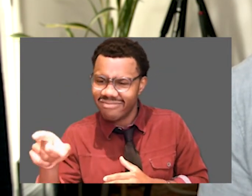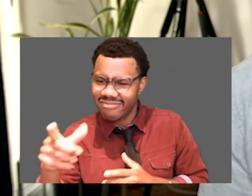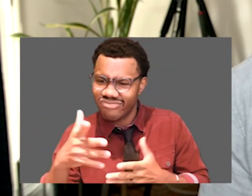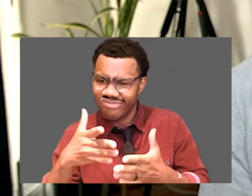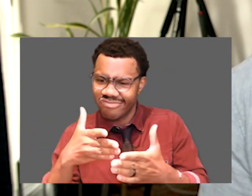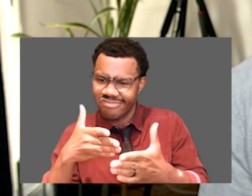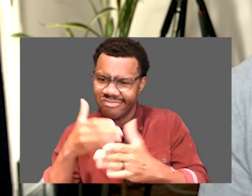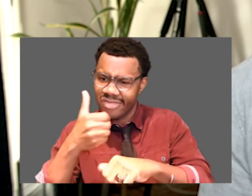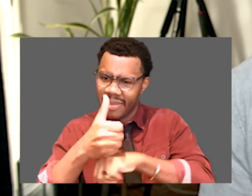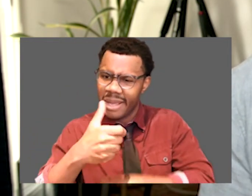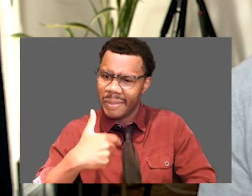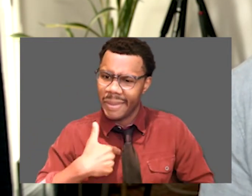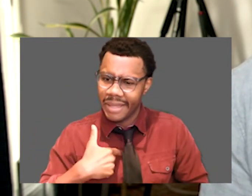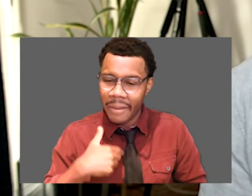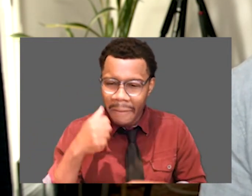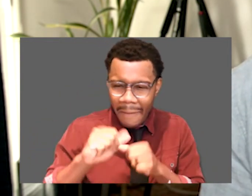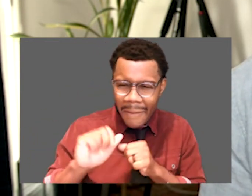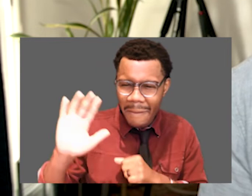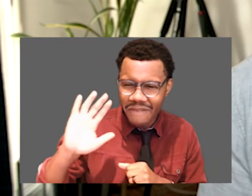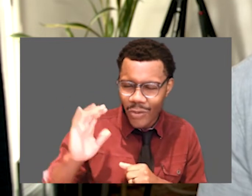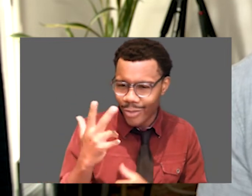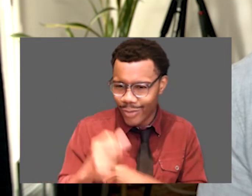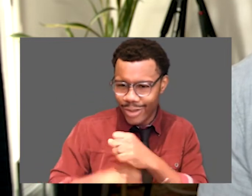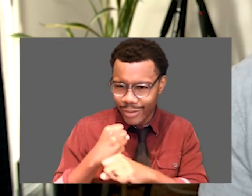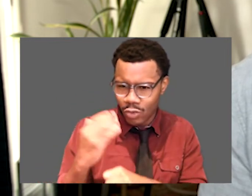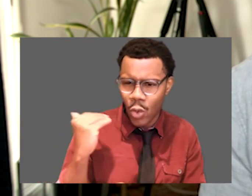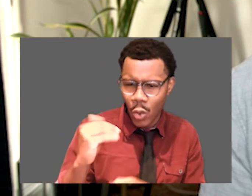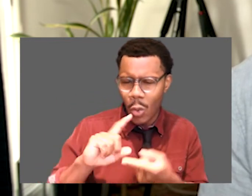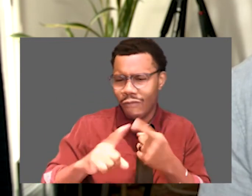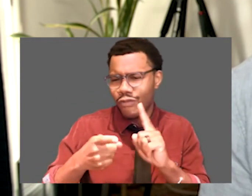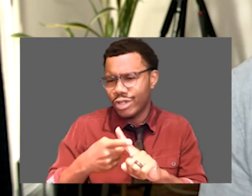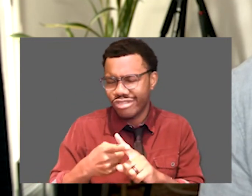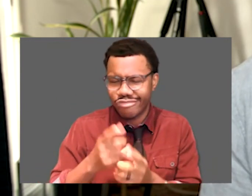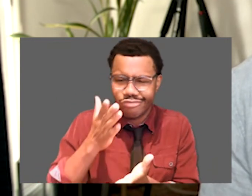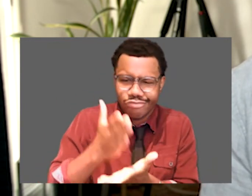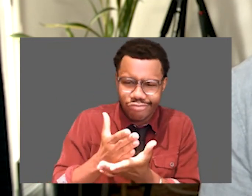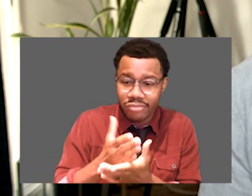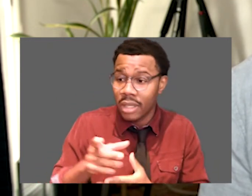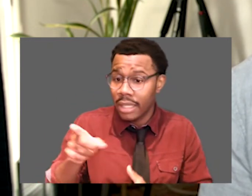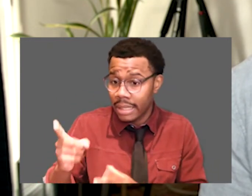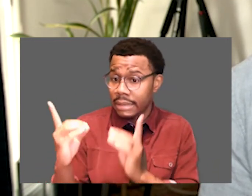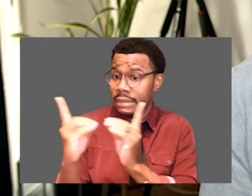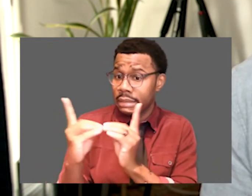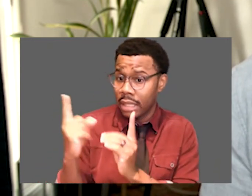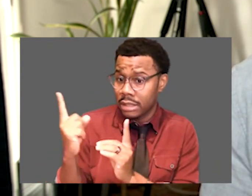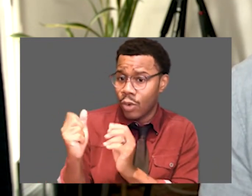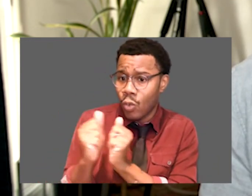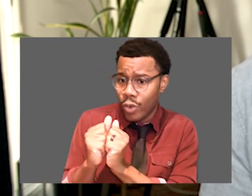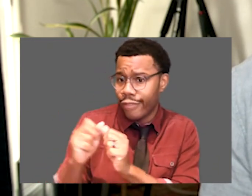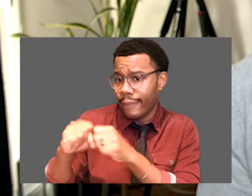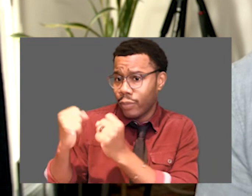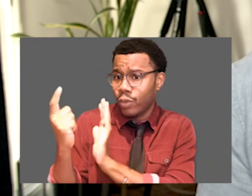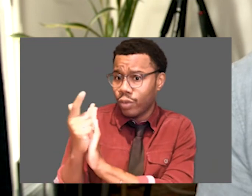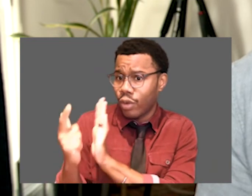ended 3 years ago while seniors at Notre Dame together. He was dating someone with a criminal record. You disapproved